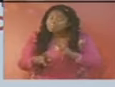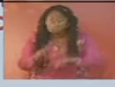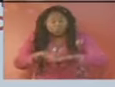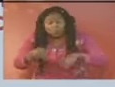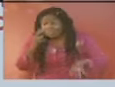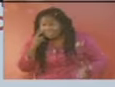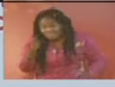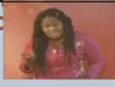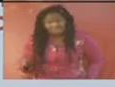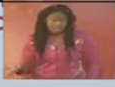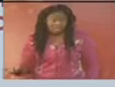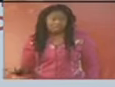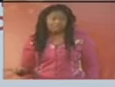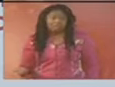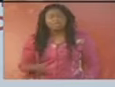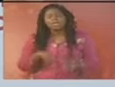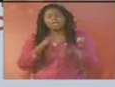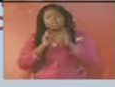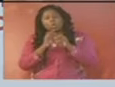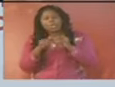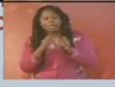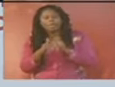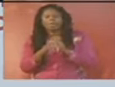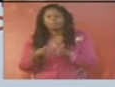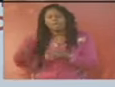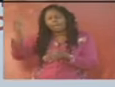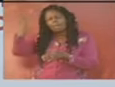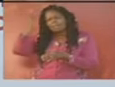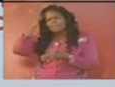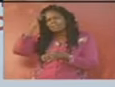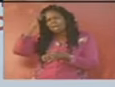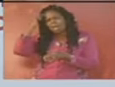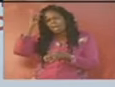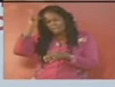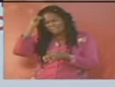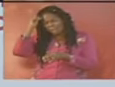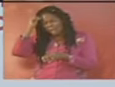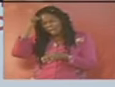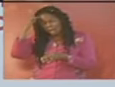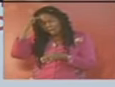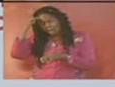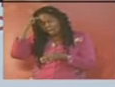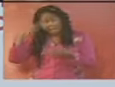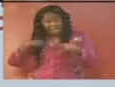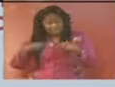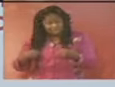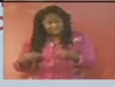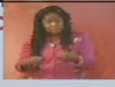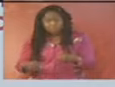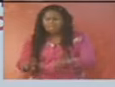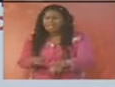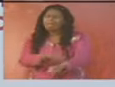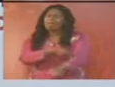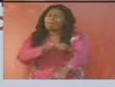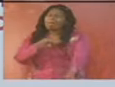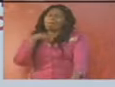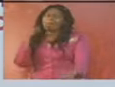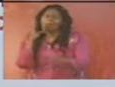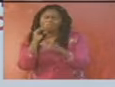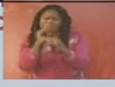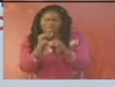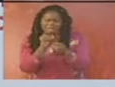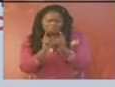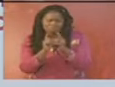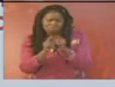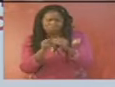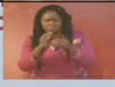Decentralization of mental health, we had a long meeting on that yesterday. This Wednesday, I did not attend the press conference, but